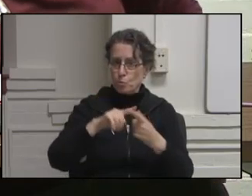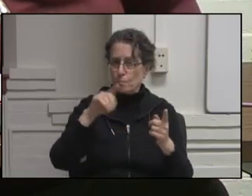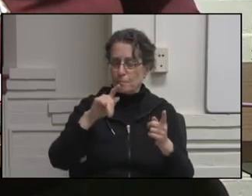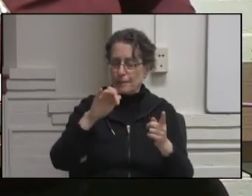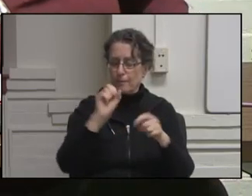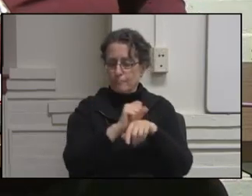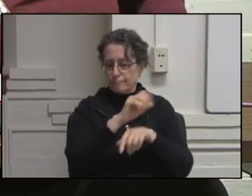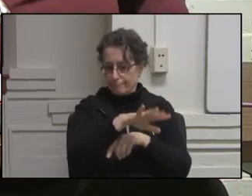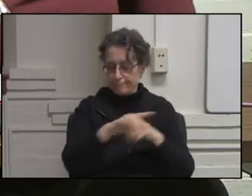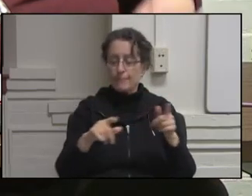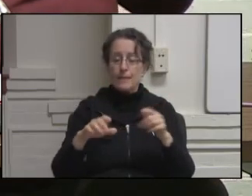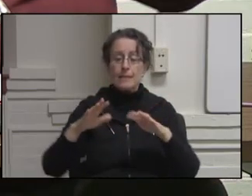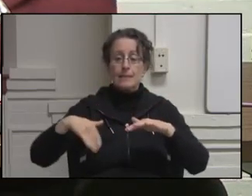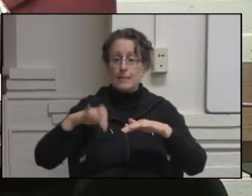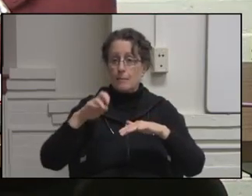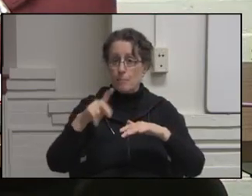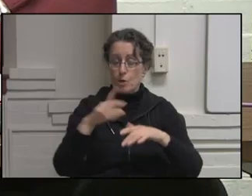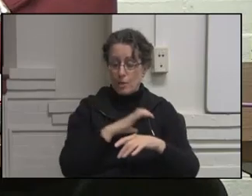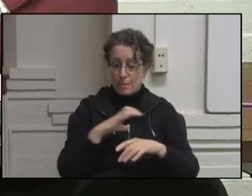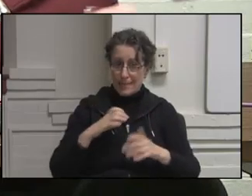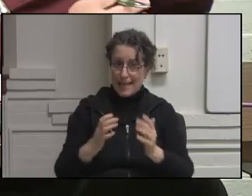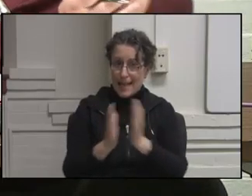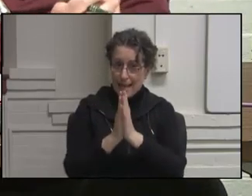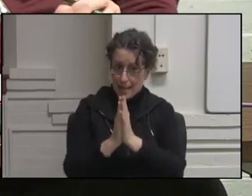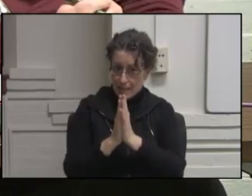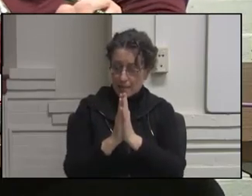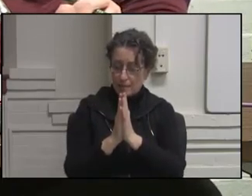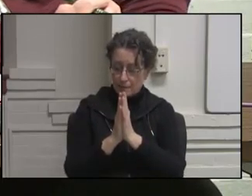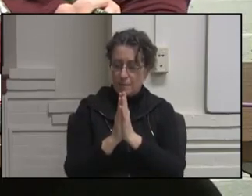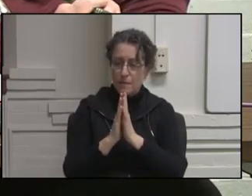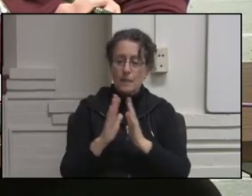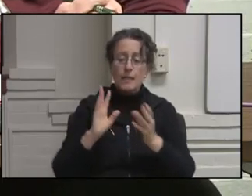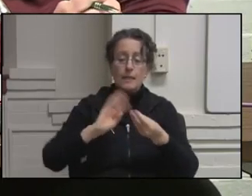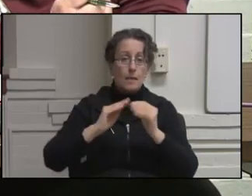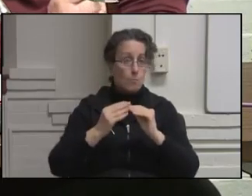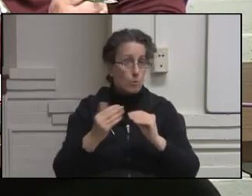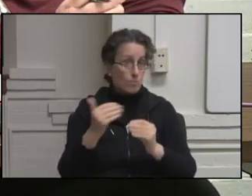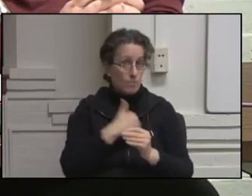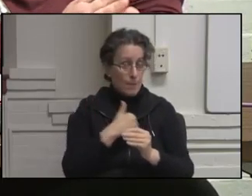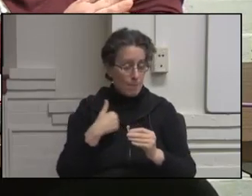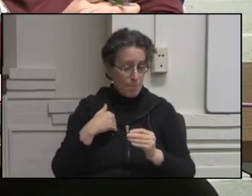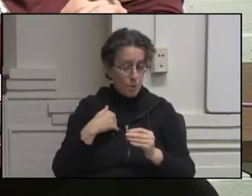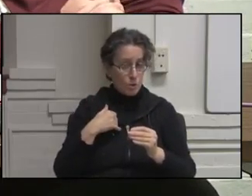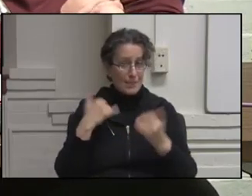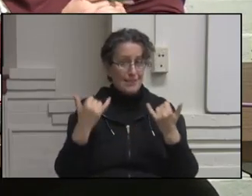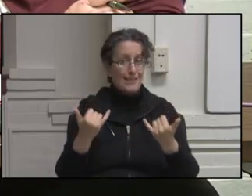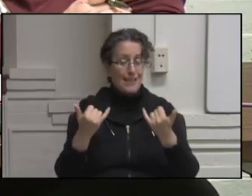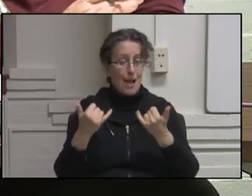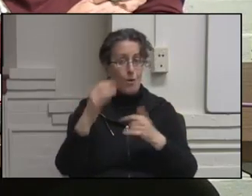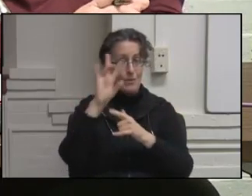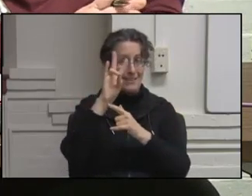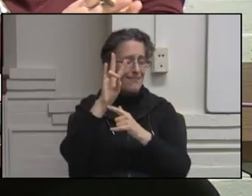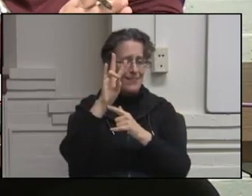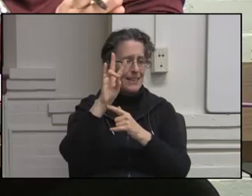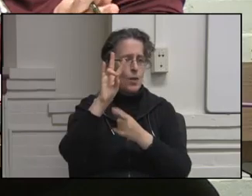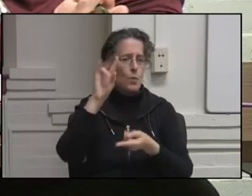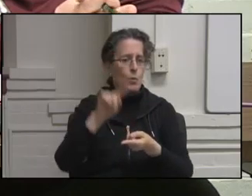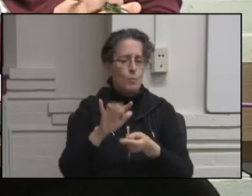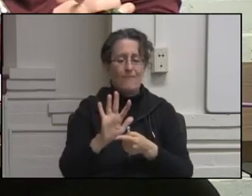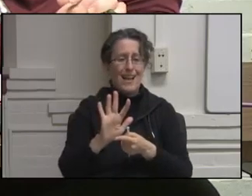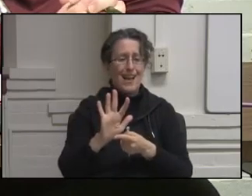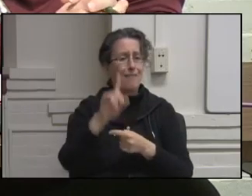the Skate Park Committee would like to reduce the members of our committee from 7 to 5. Because Liz is now